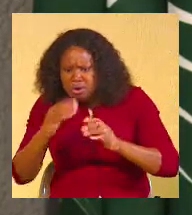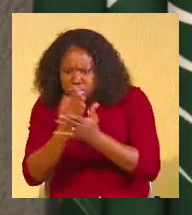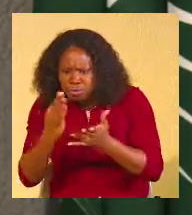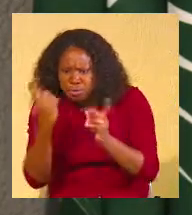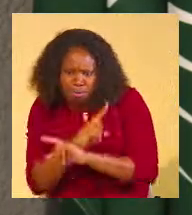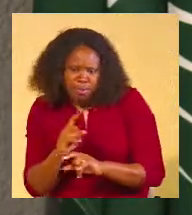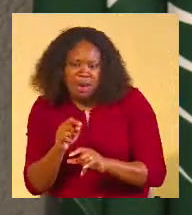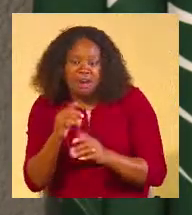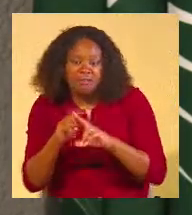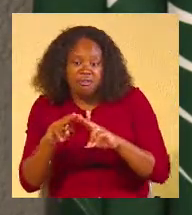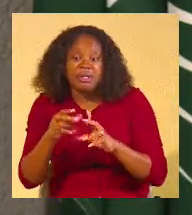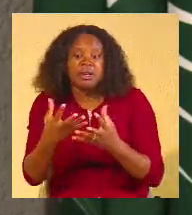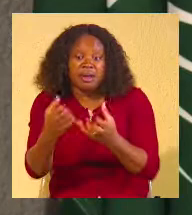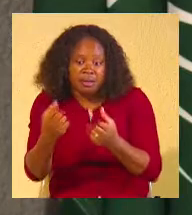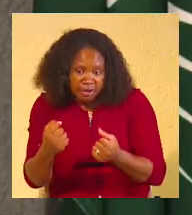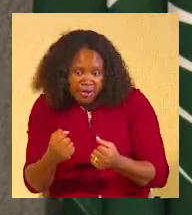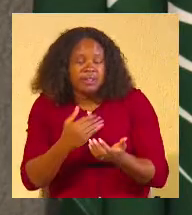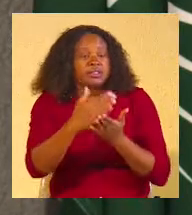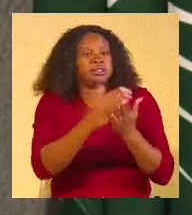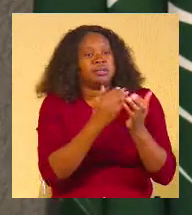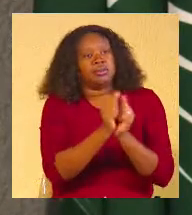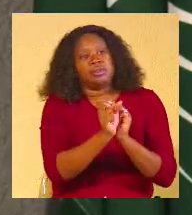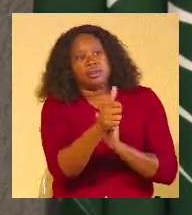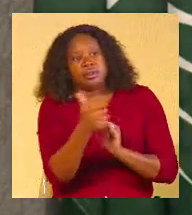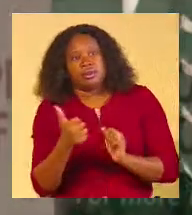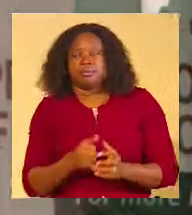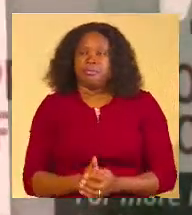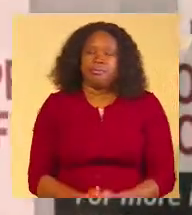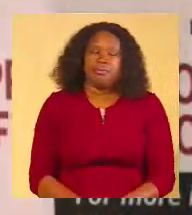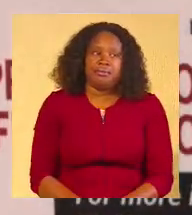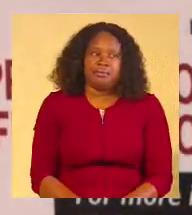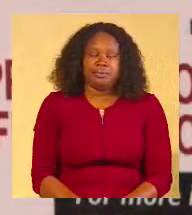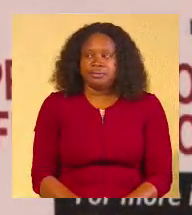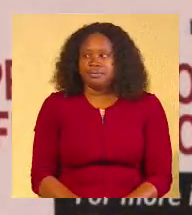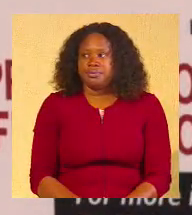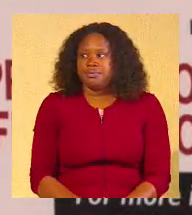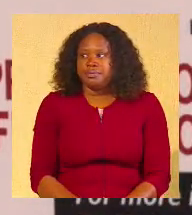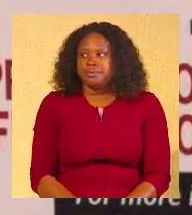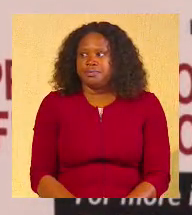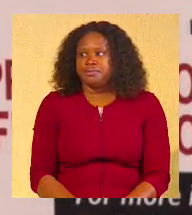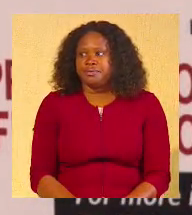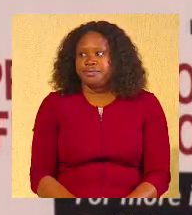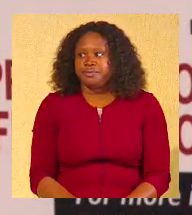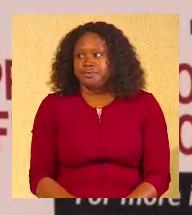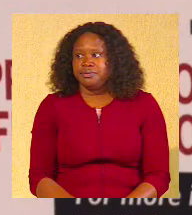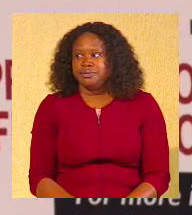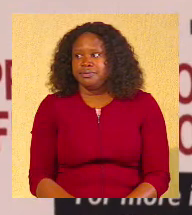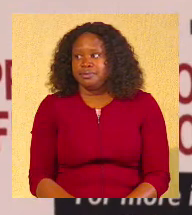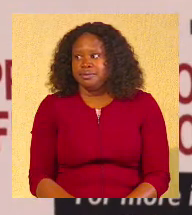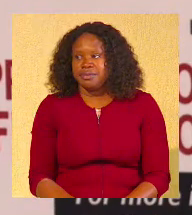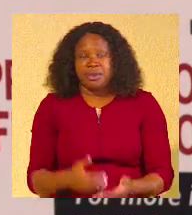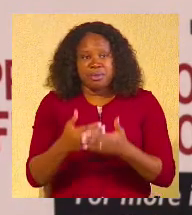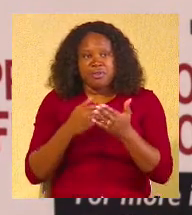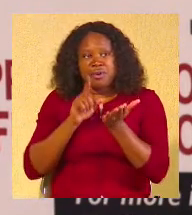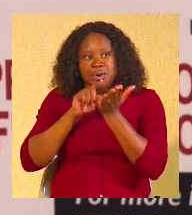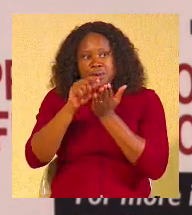inform yourself and to share with others as well. Thank you. Honorable, just before I take questions from the